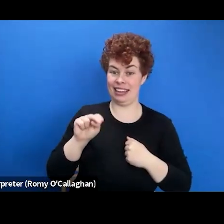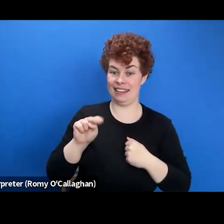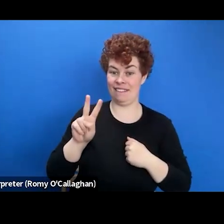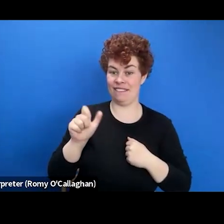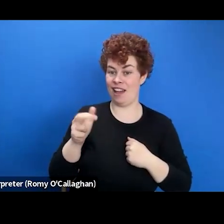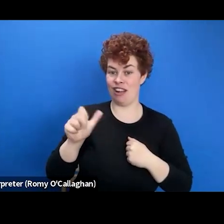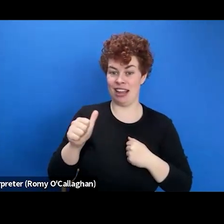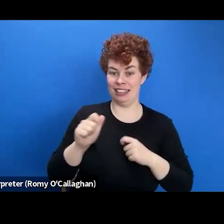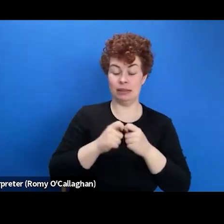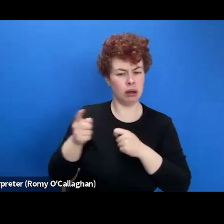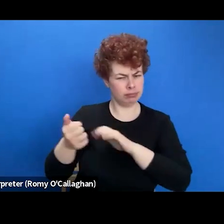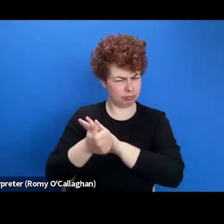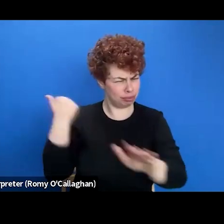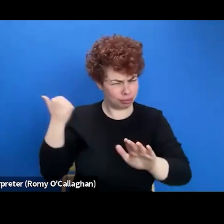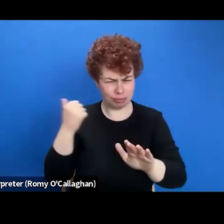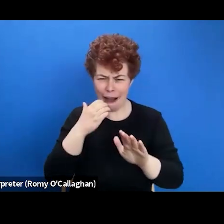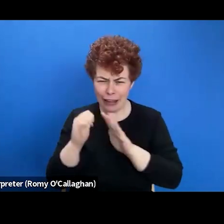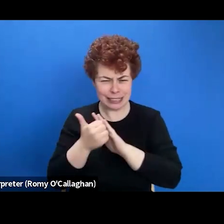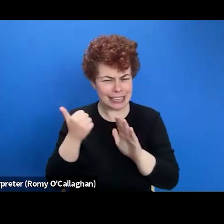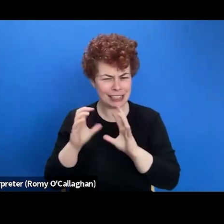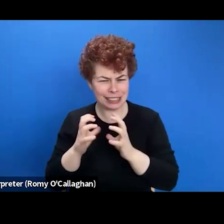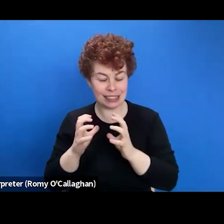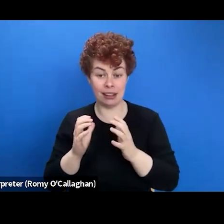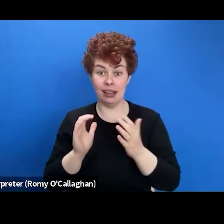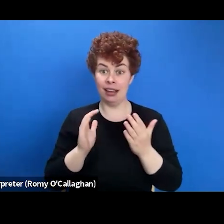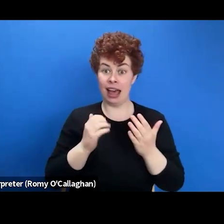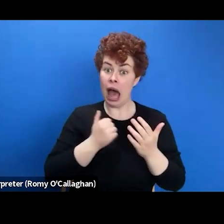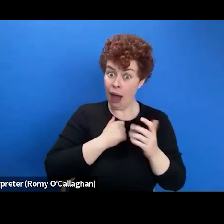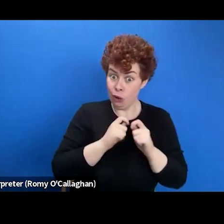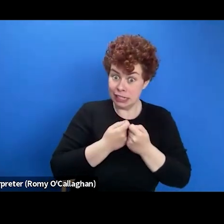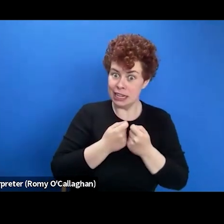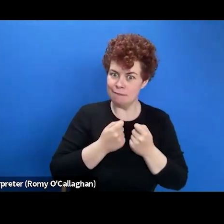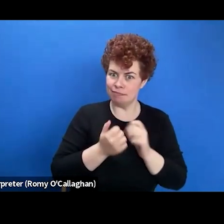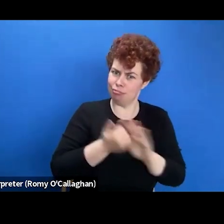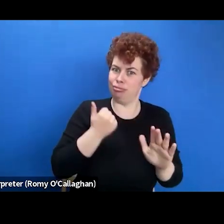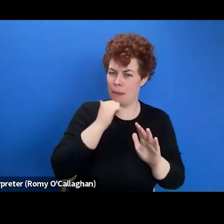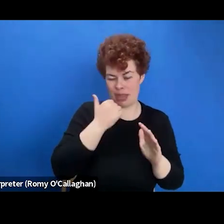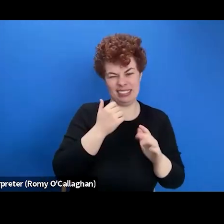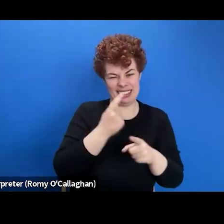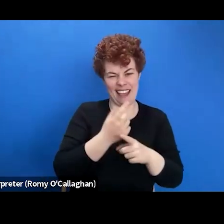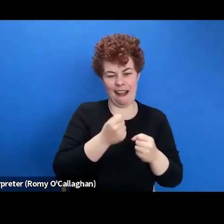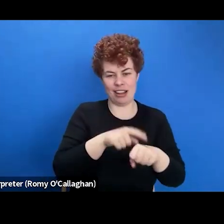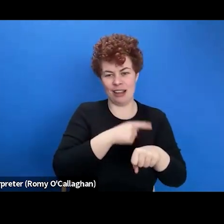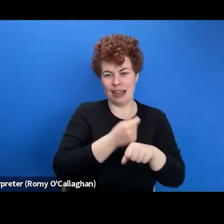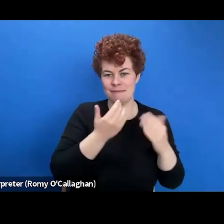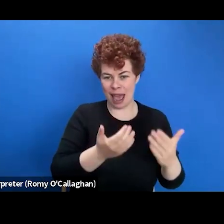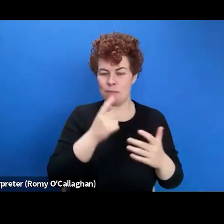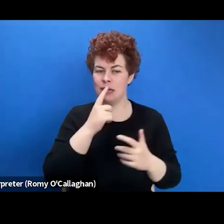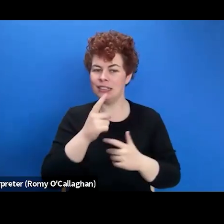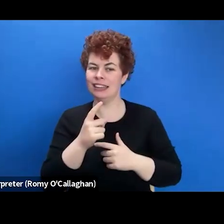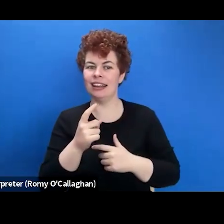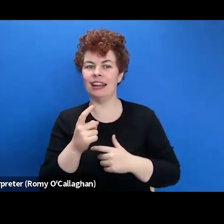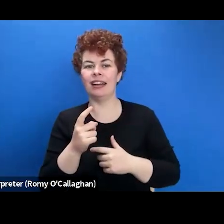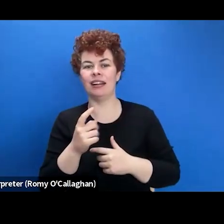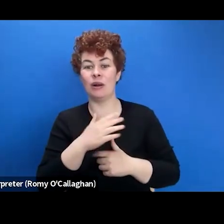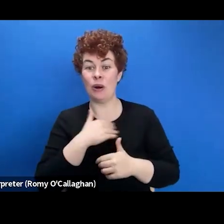so skillful. It was unbelievable. And our Kinvara team was skillful too, because it's been going for a while. But we